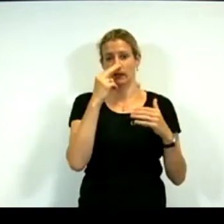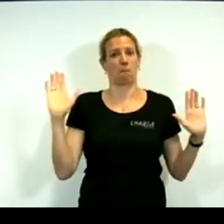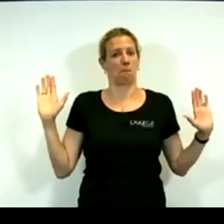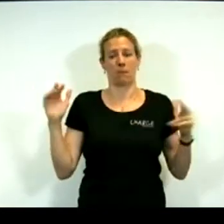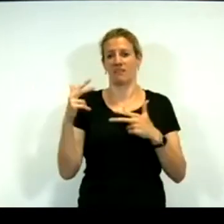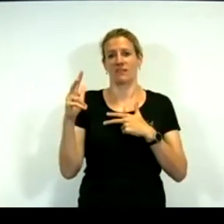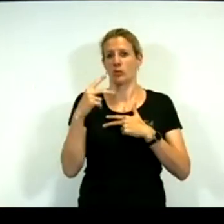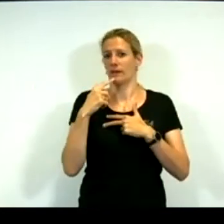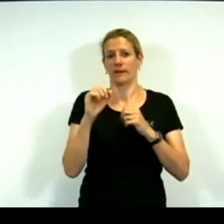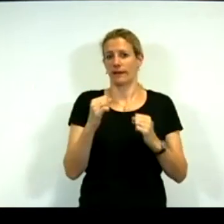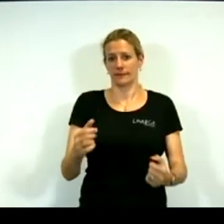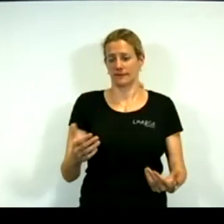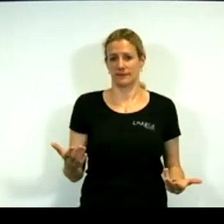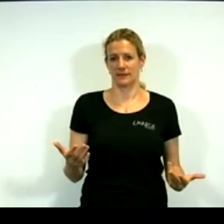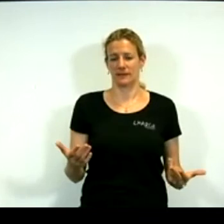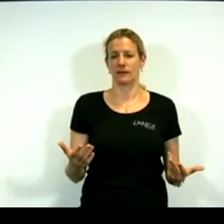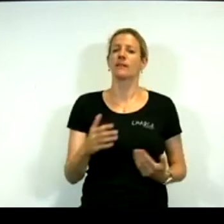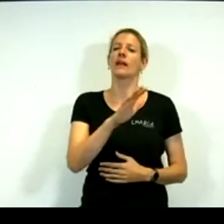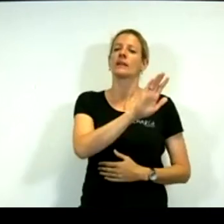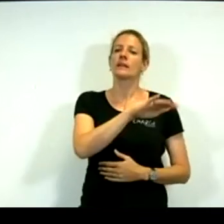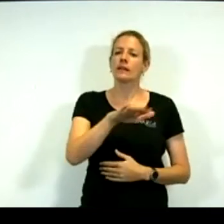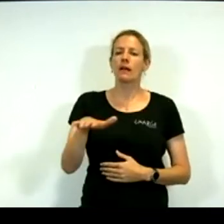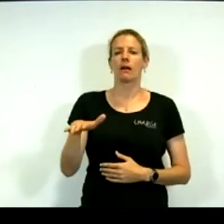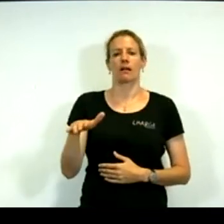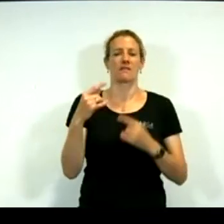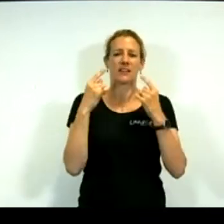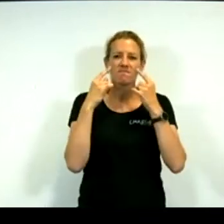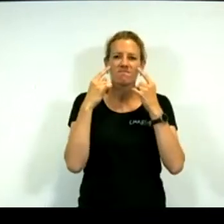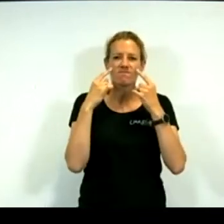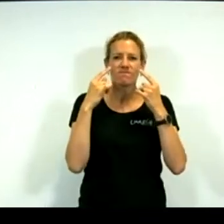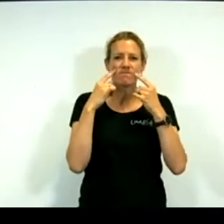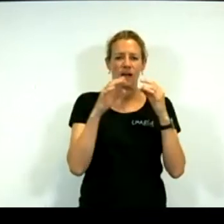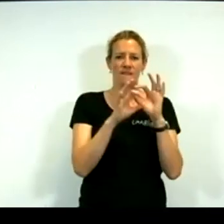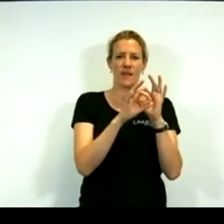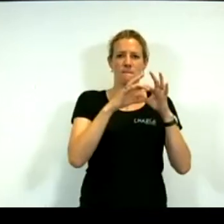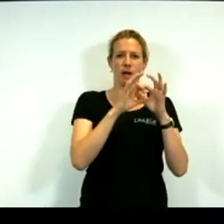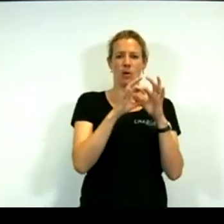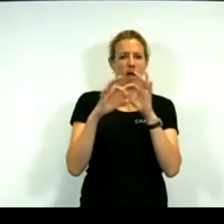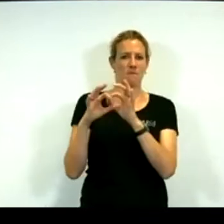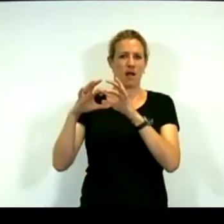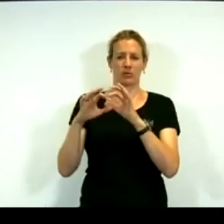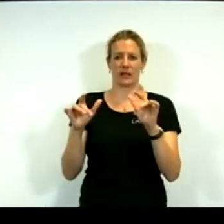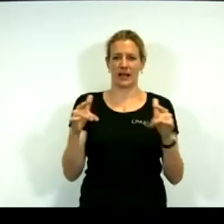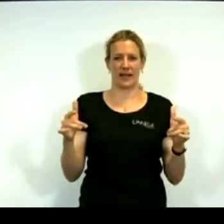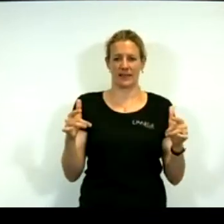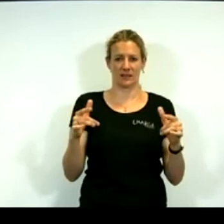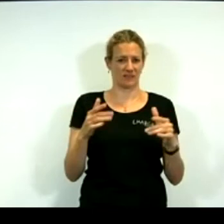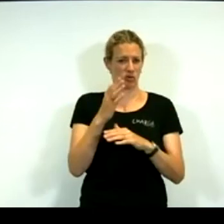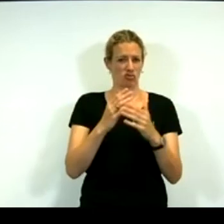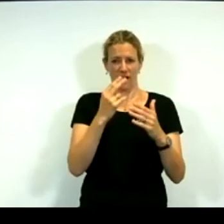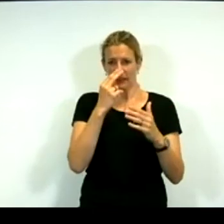who don't have maculas, some of them are very blind, and some of them